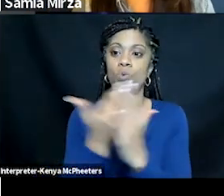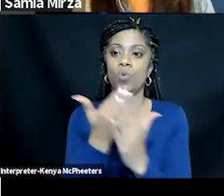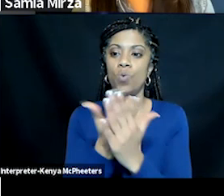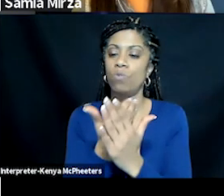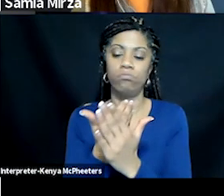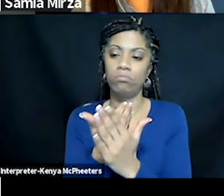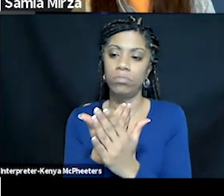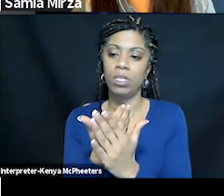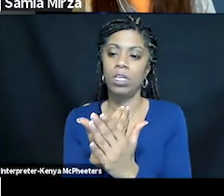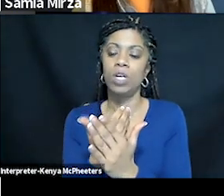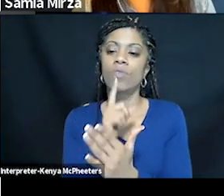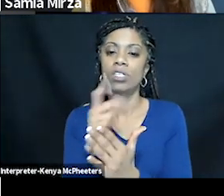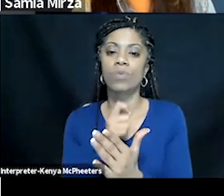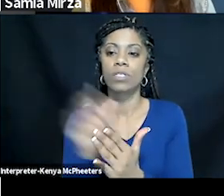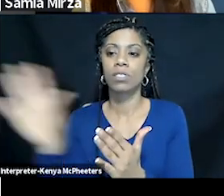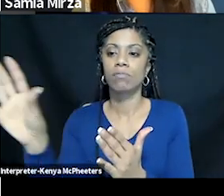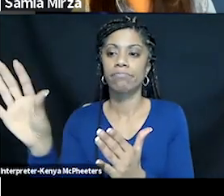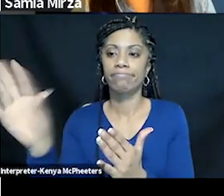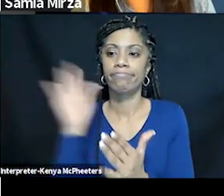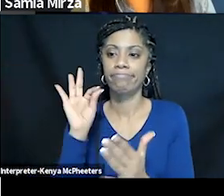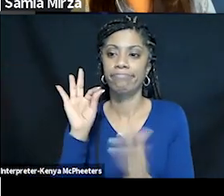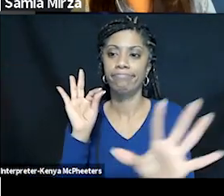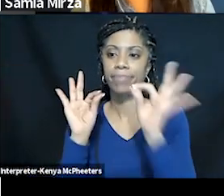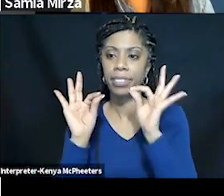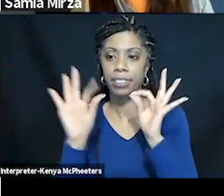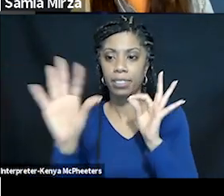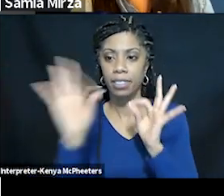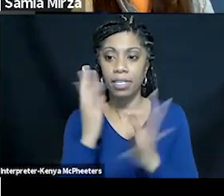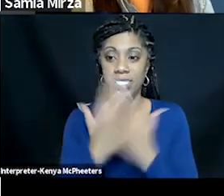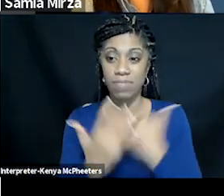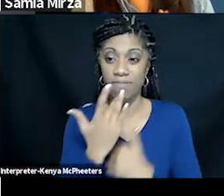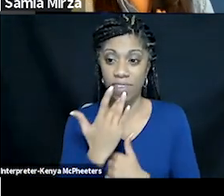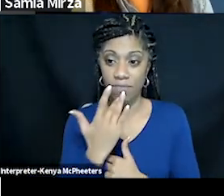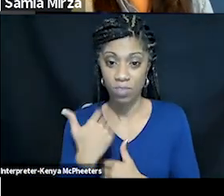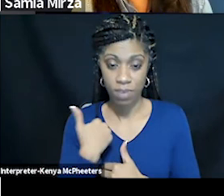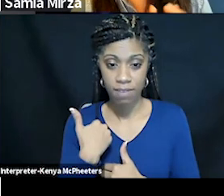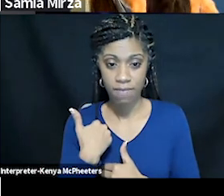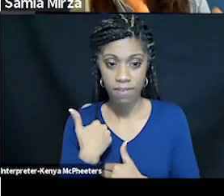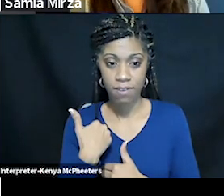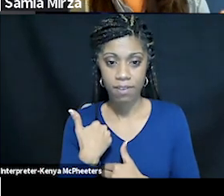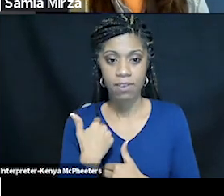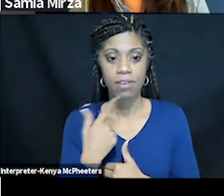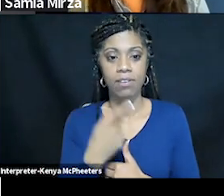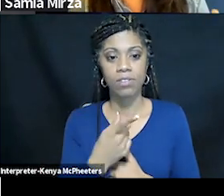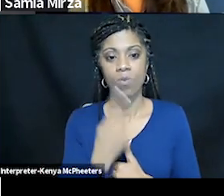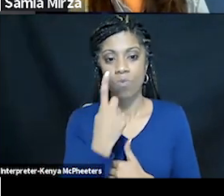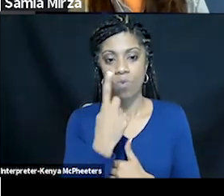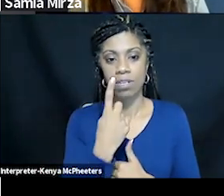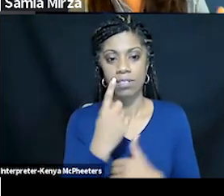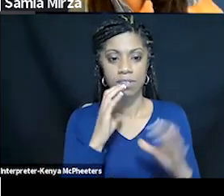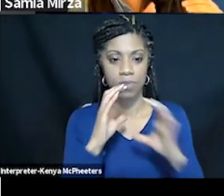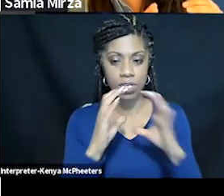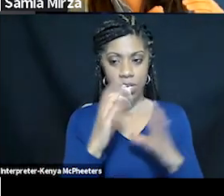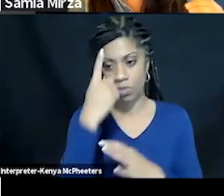was pull some of the favorites that we had around one, communications for good. So these are specific resources in the